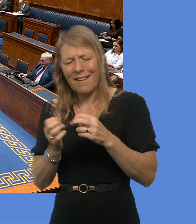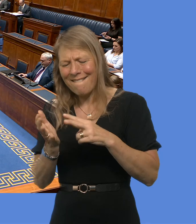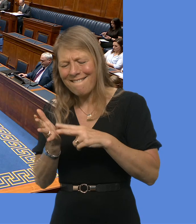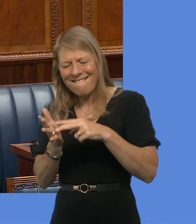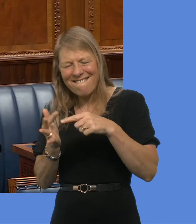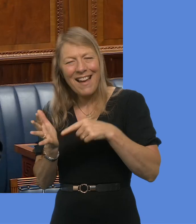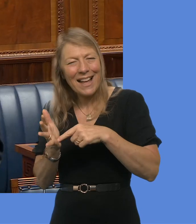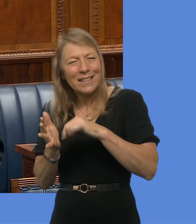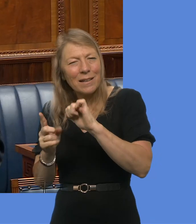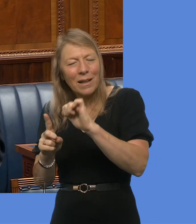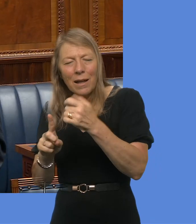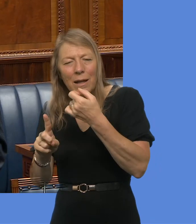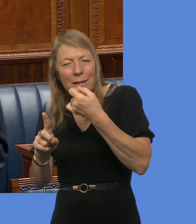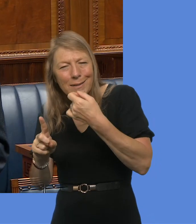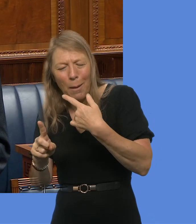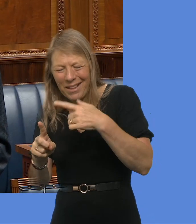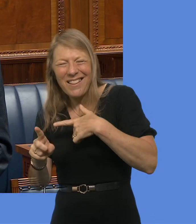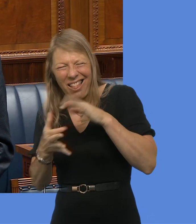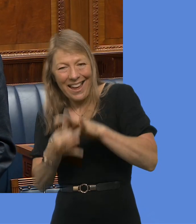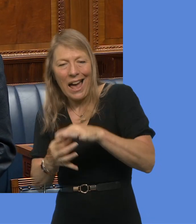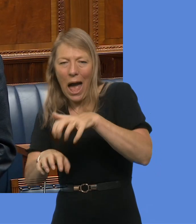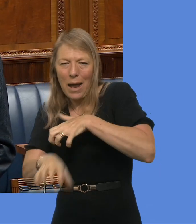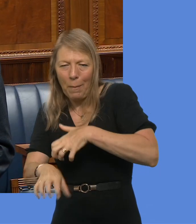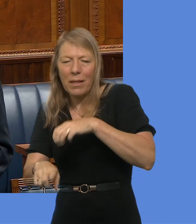and has the DAERA Minister